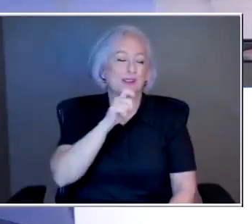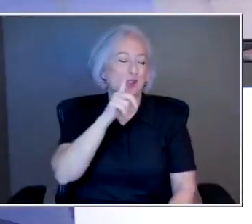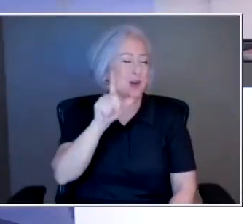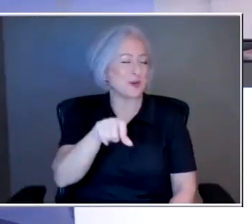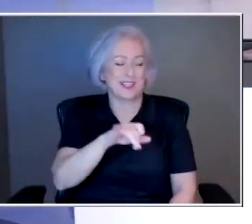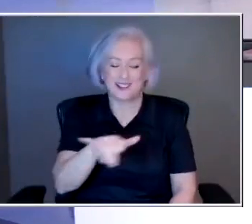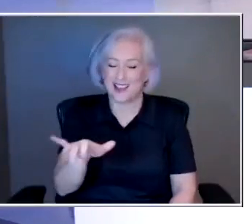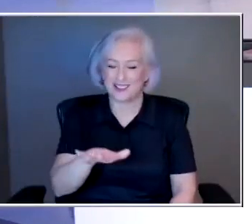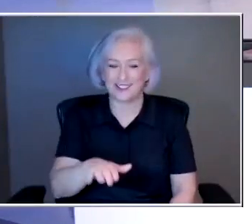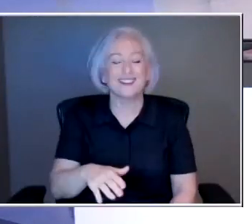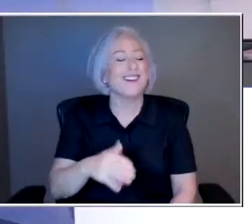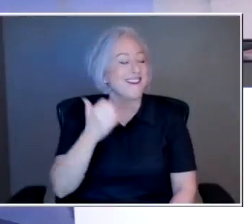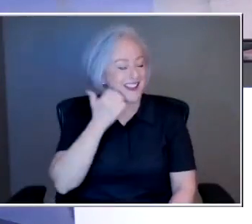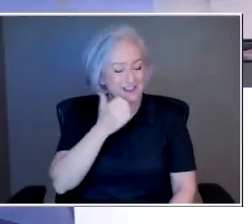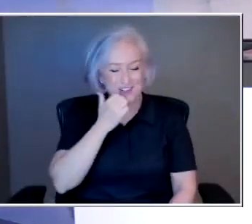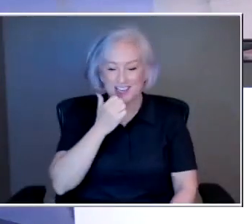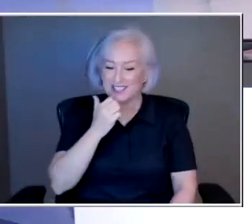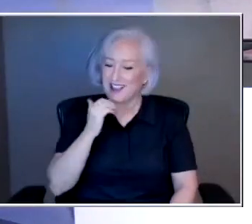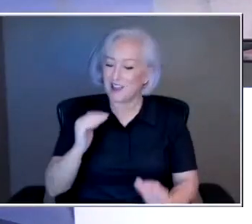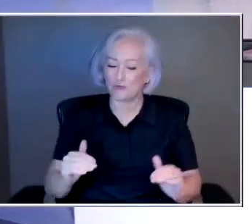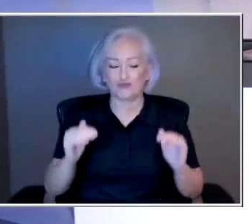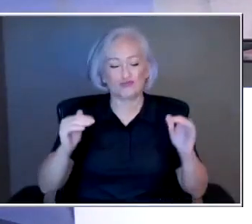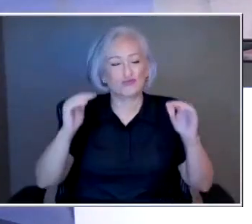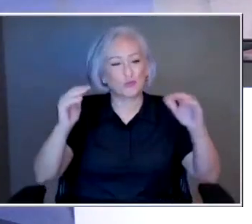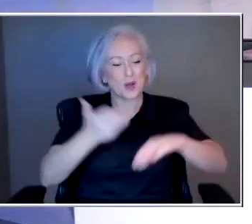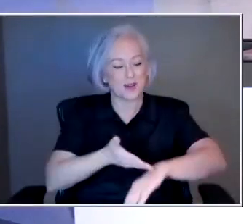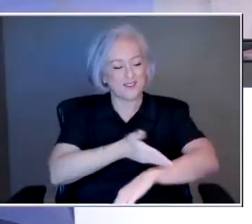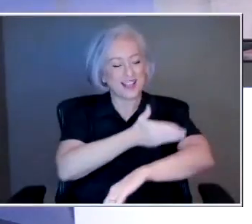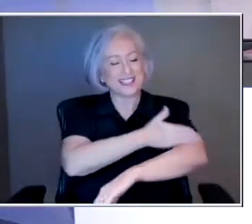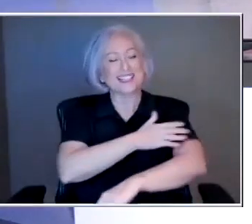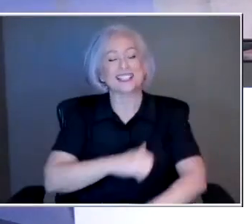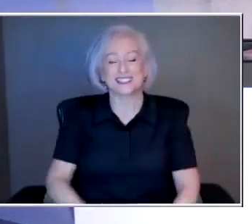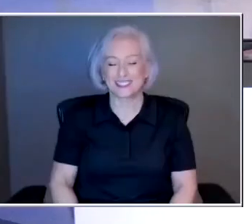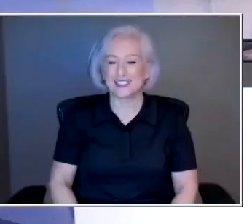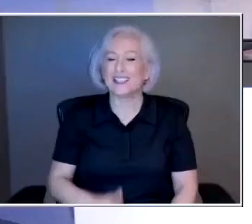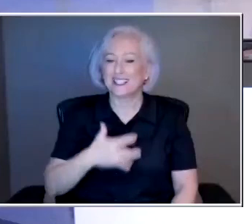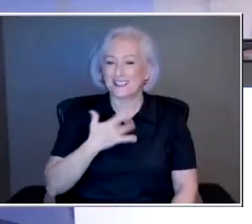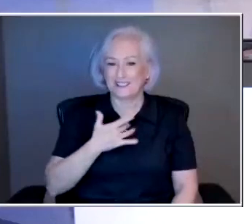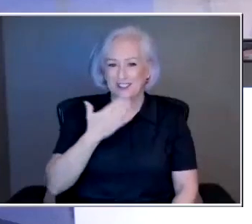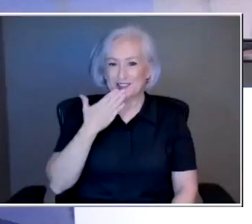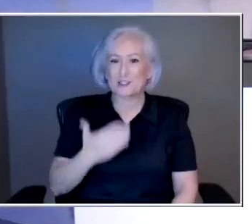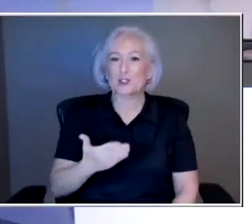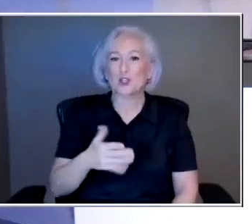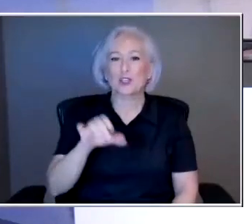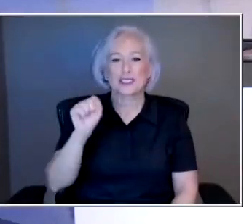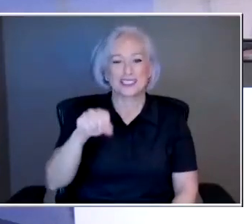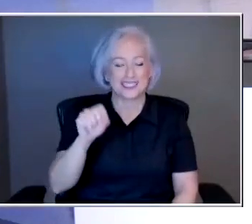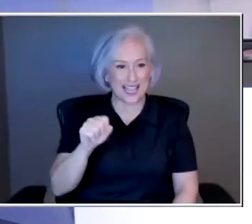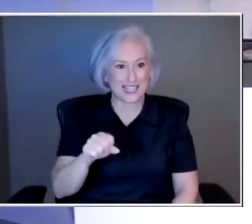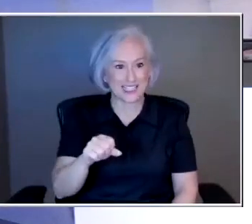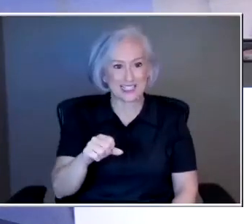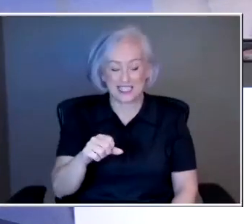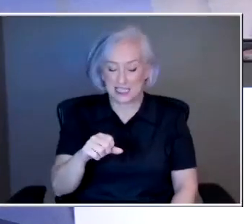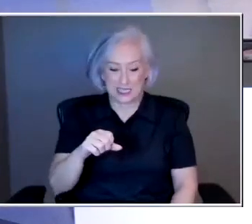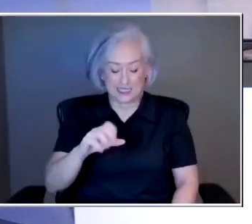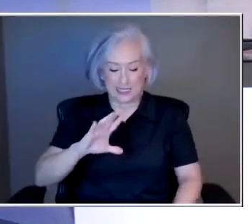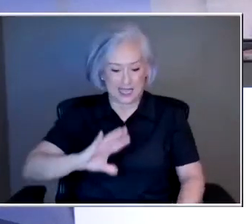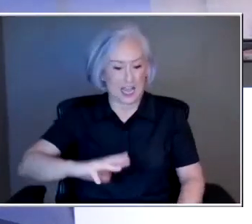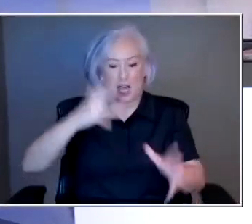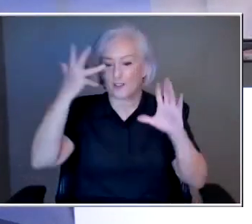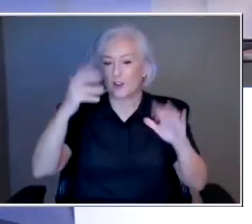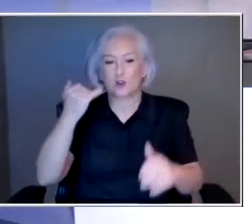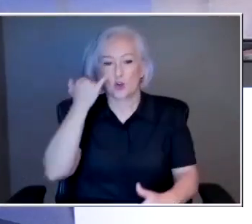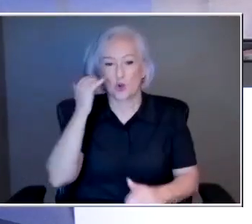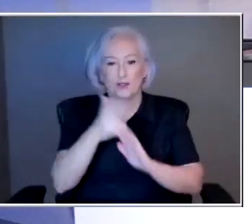day, but that must feel really good. You feel so out of control when you're diagnosed, but to know that it starts with you, and now they have this